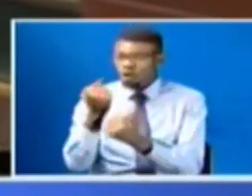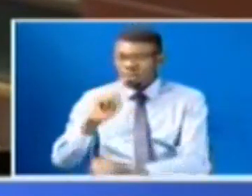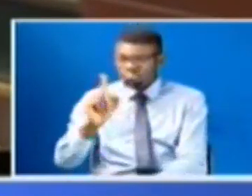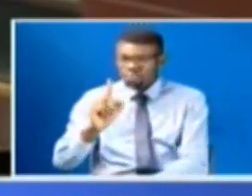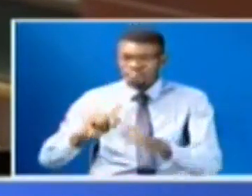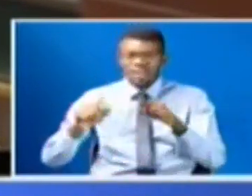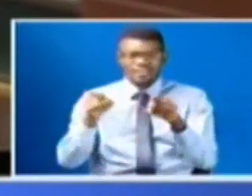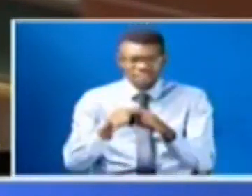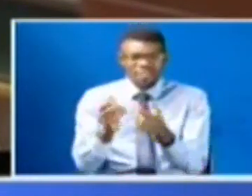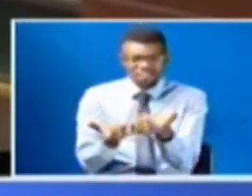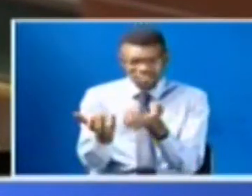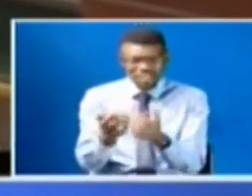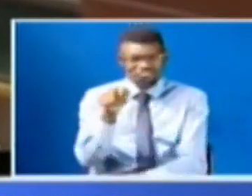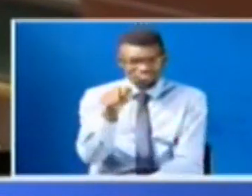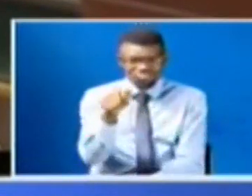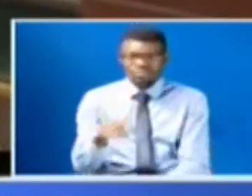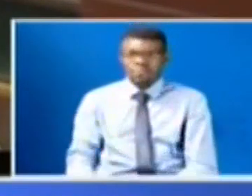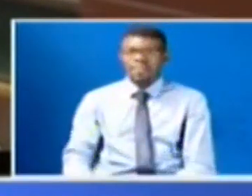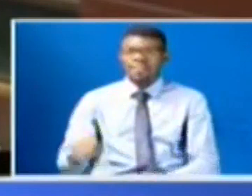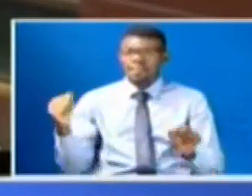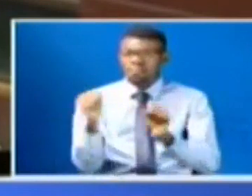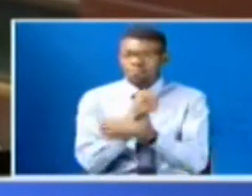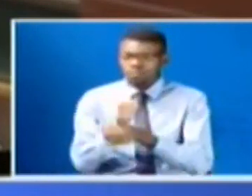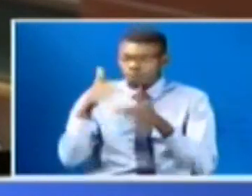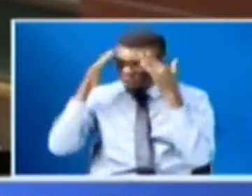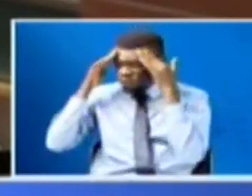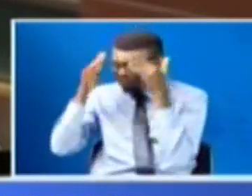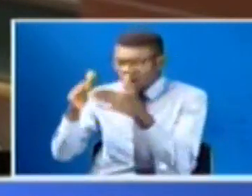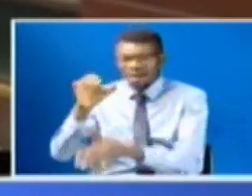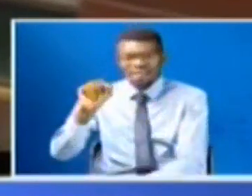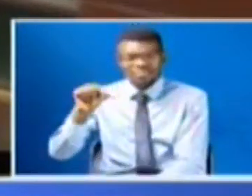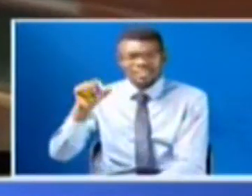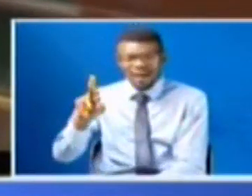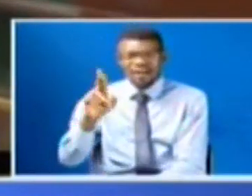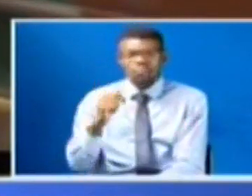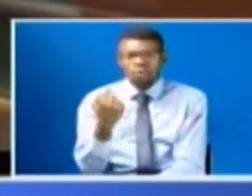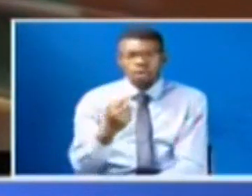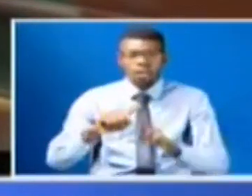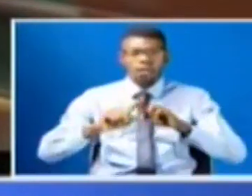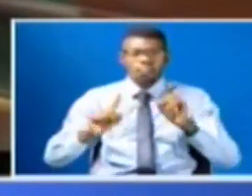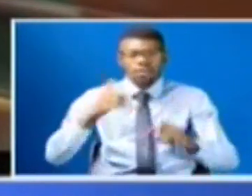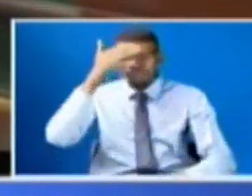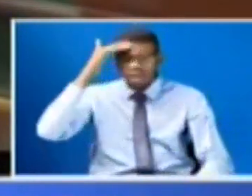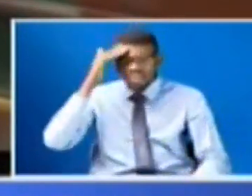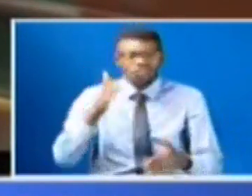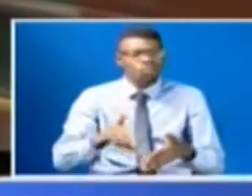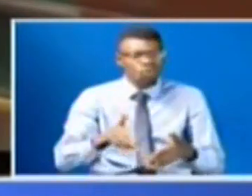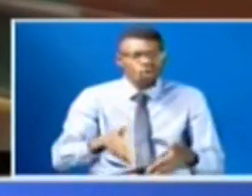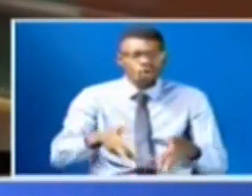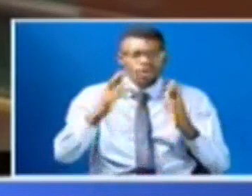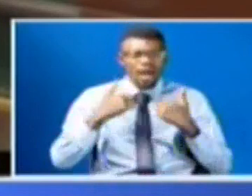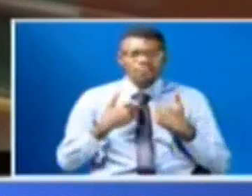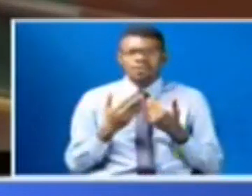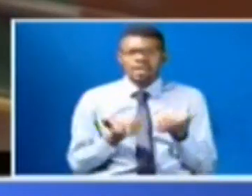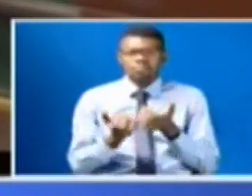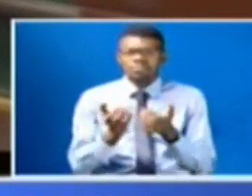about business along the way. We cannot only concentrate on the SGR and forget that we have roads, forget that we have small